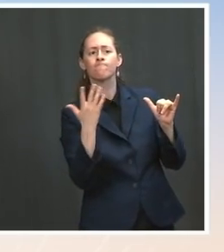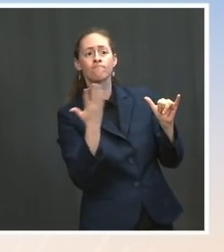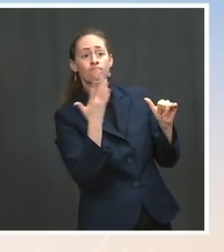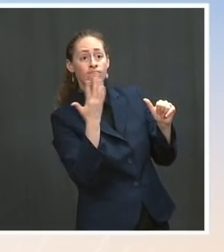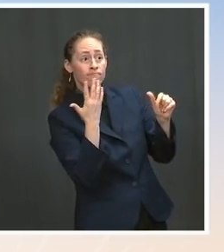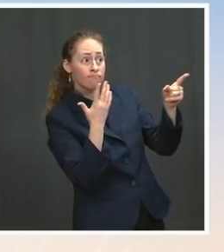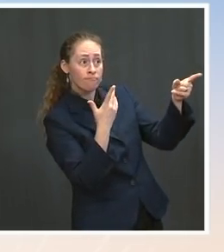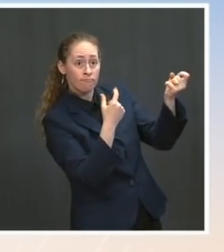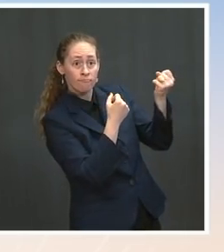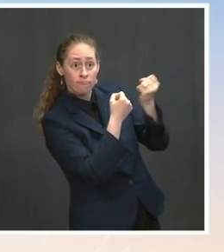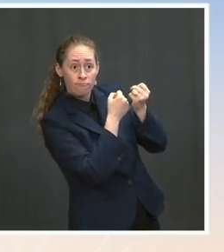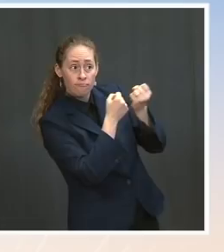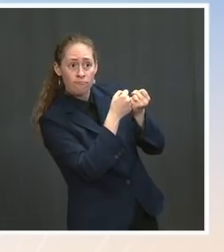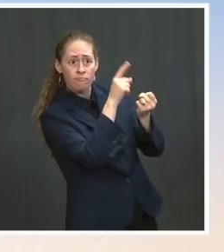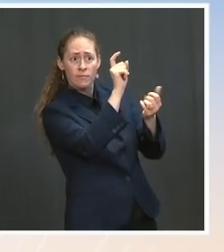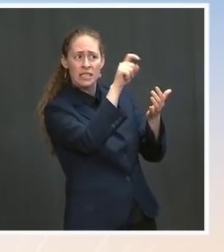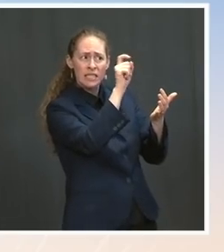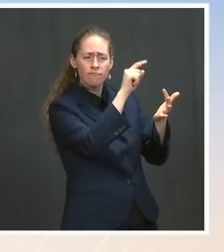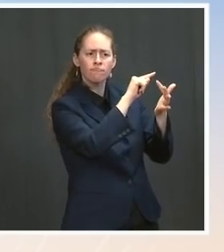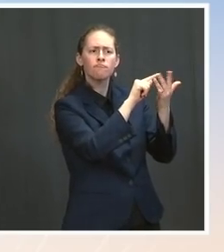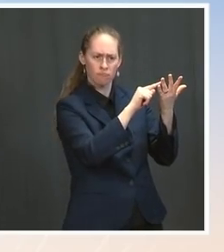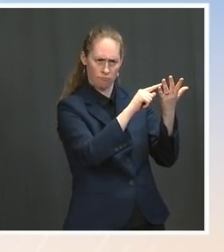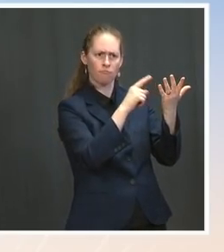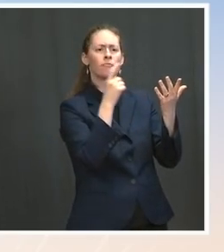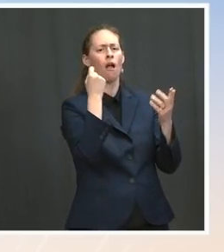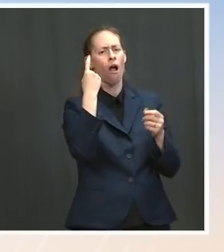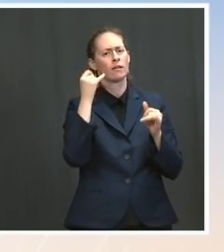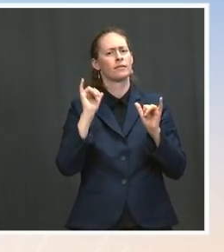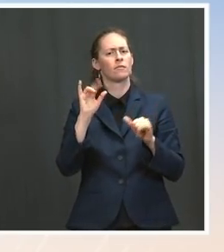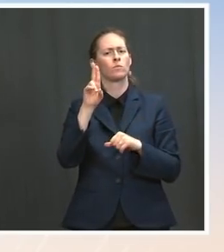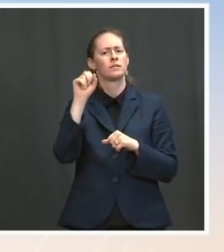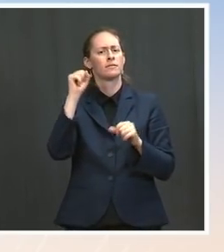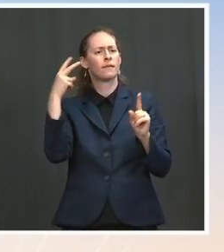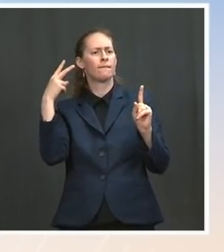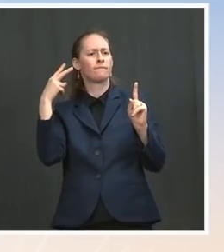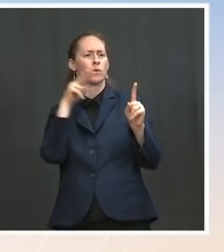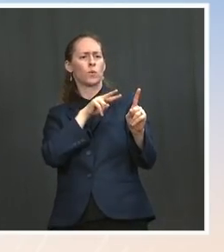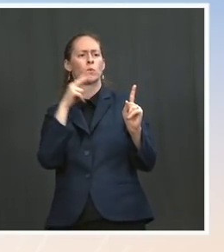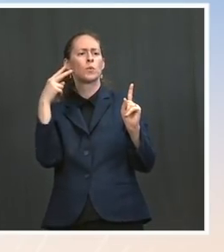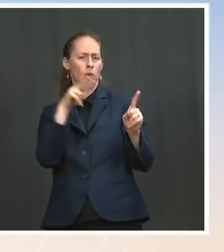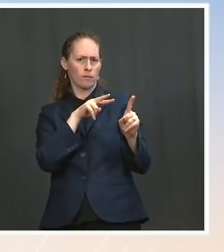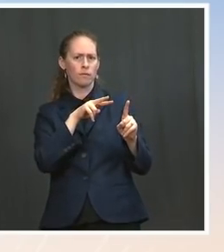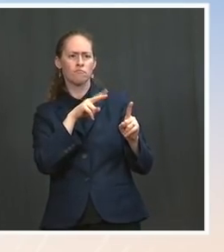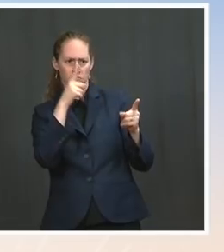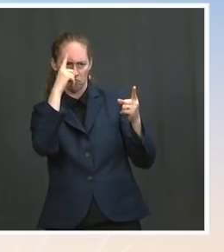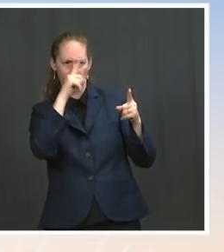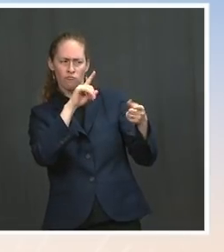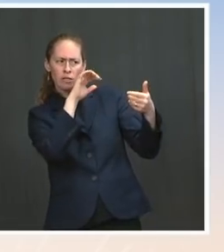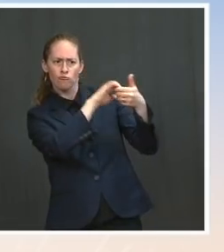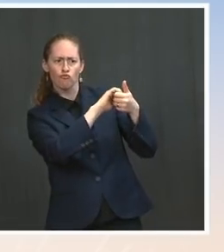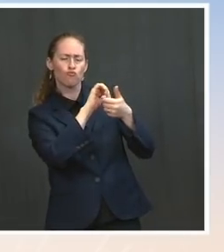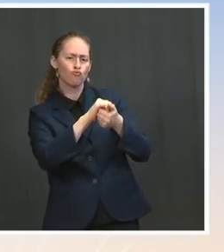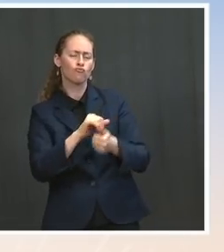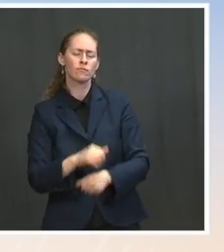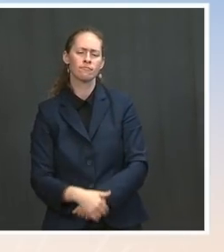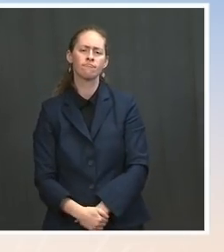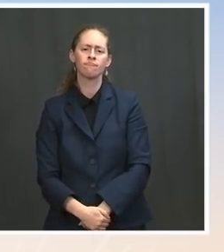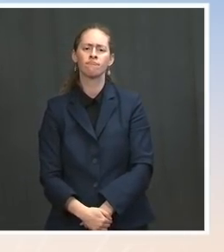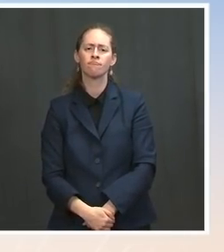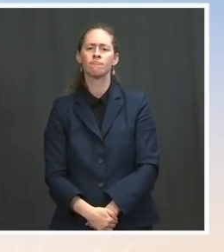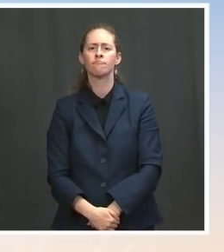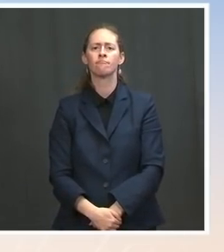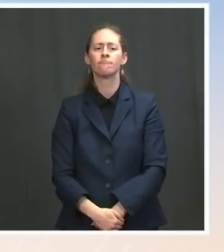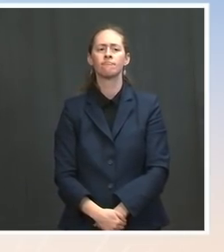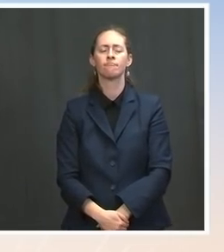current U.S. posture. And, certainly we look forward to working together on a range of Prime Minister Netanyahu said that, you know, he would